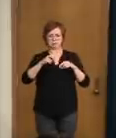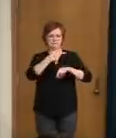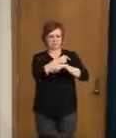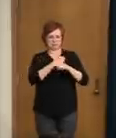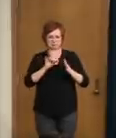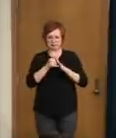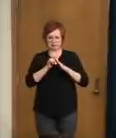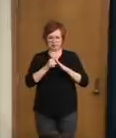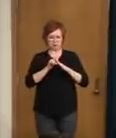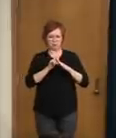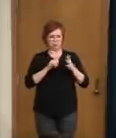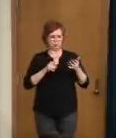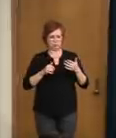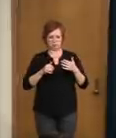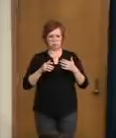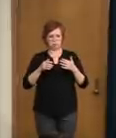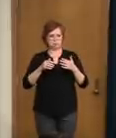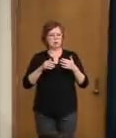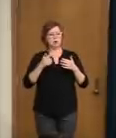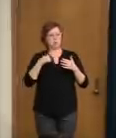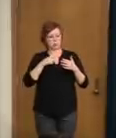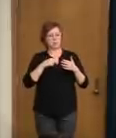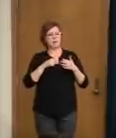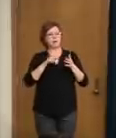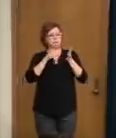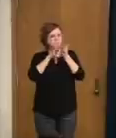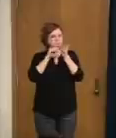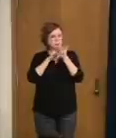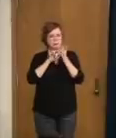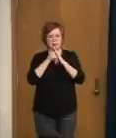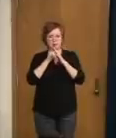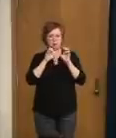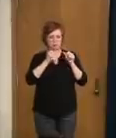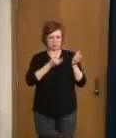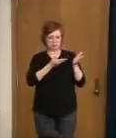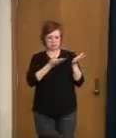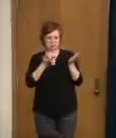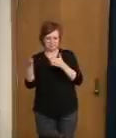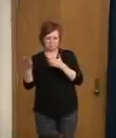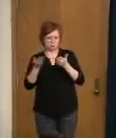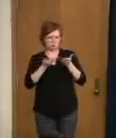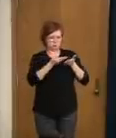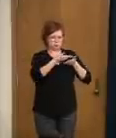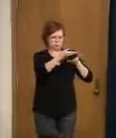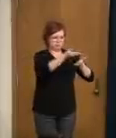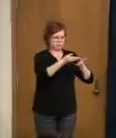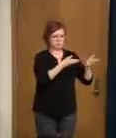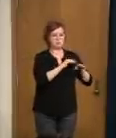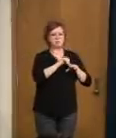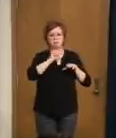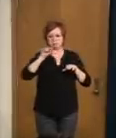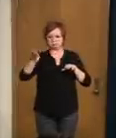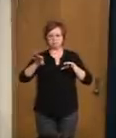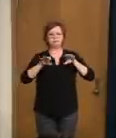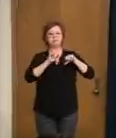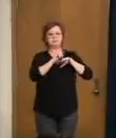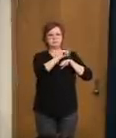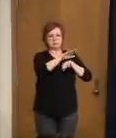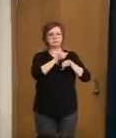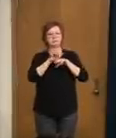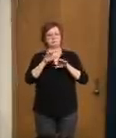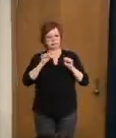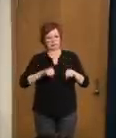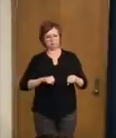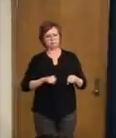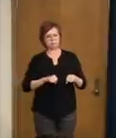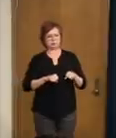more efficient manner. We're leaning on our local teams who, again, they know how to deliver vaccines and how to conduct a campaign